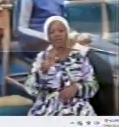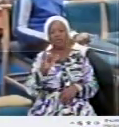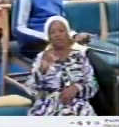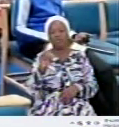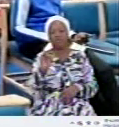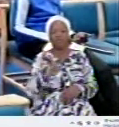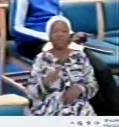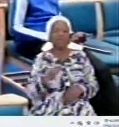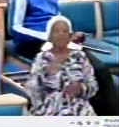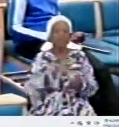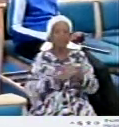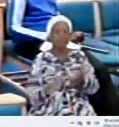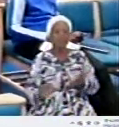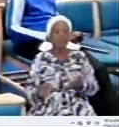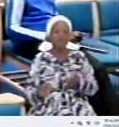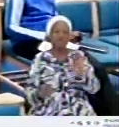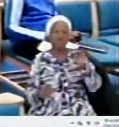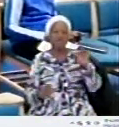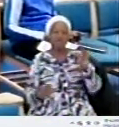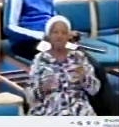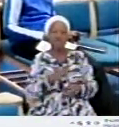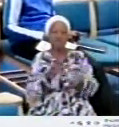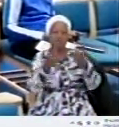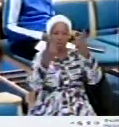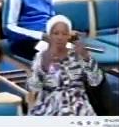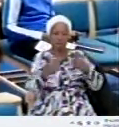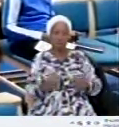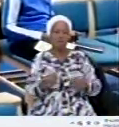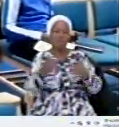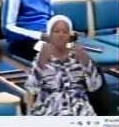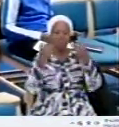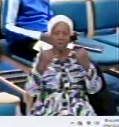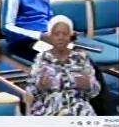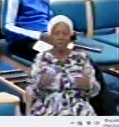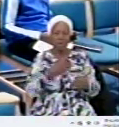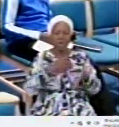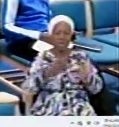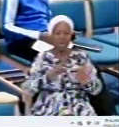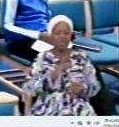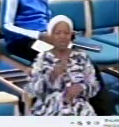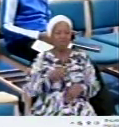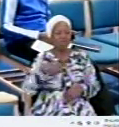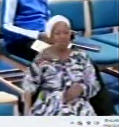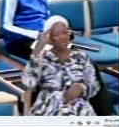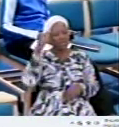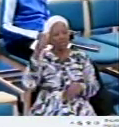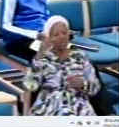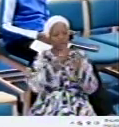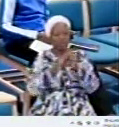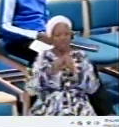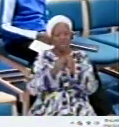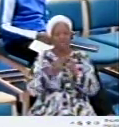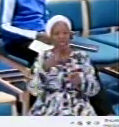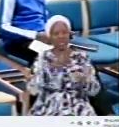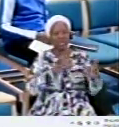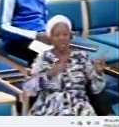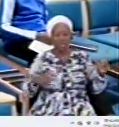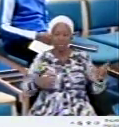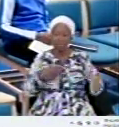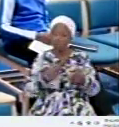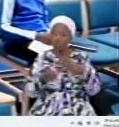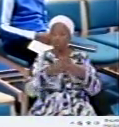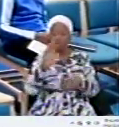in verse 18, it says, come now, and let us reason together, says the Lord. Though